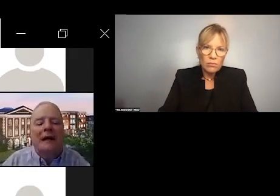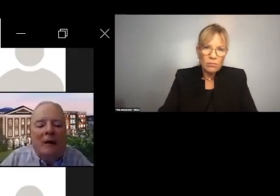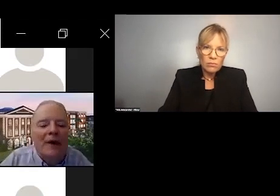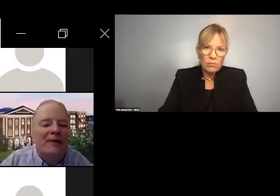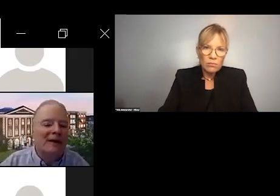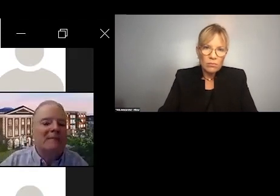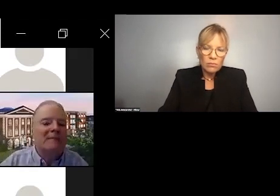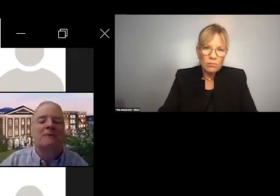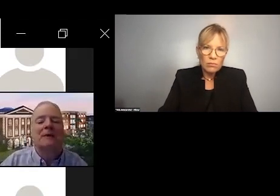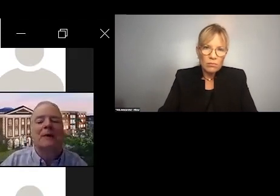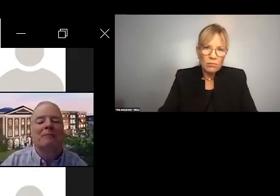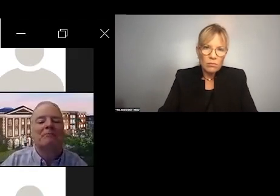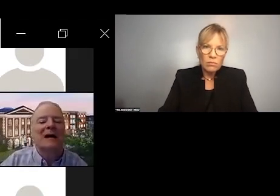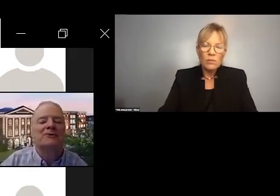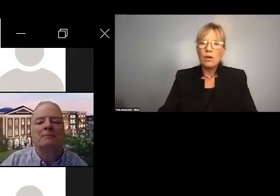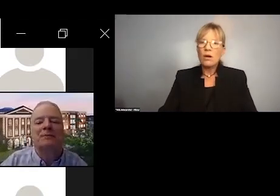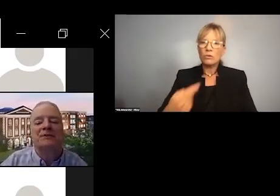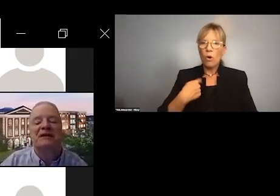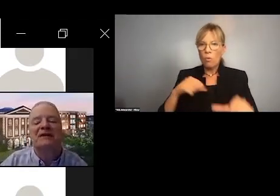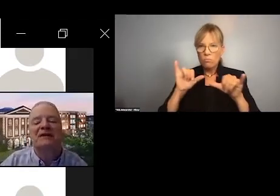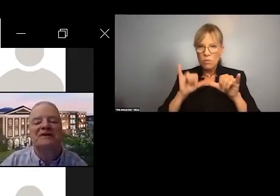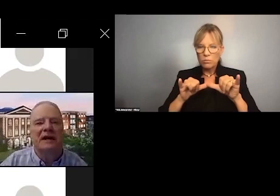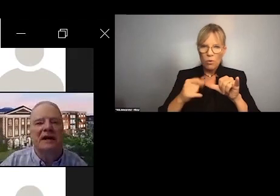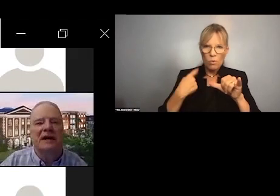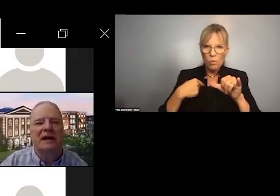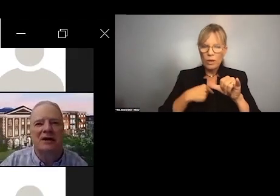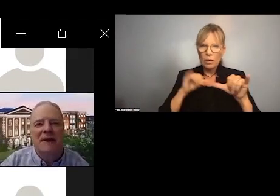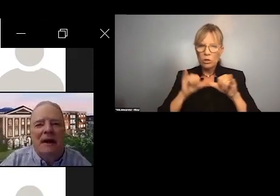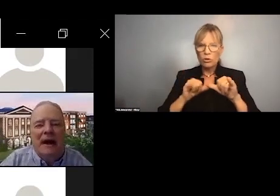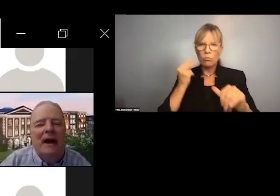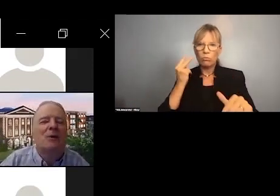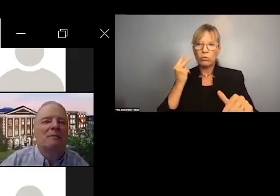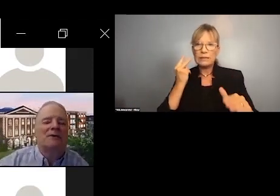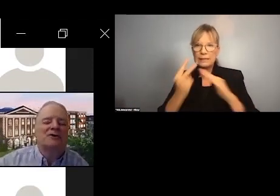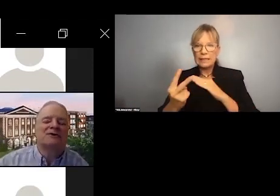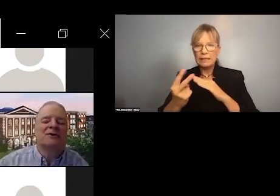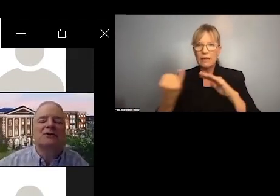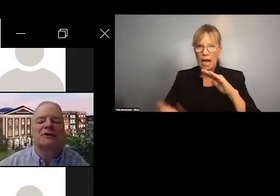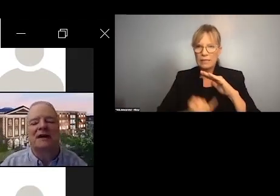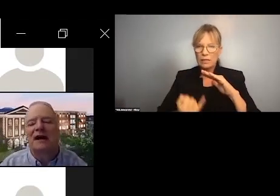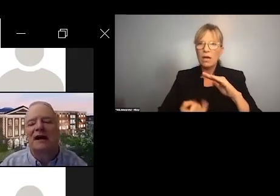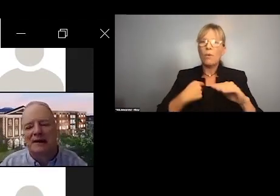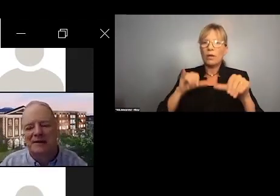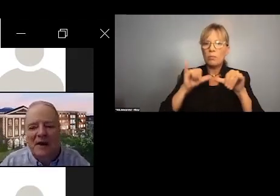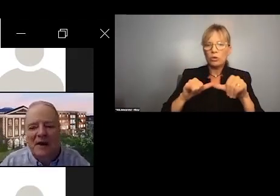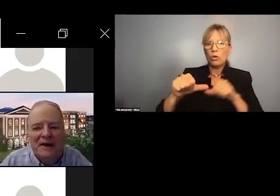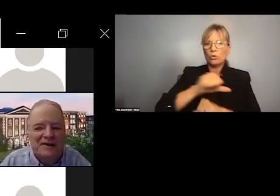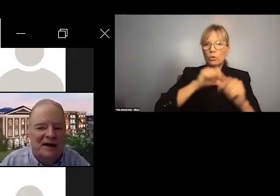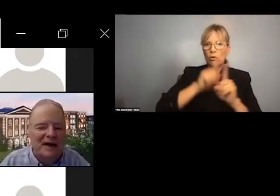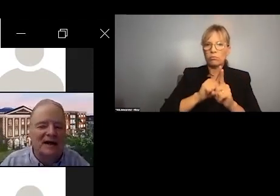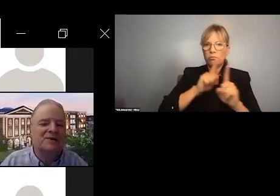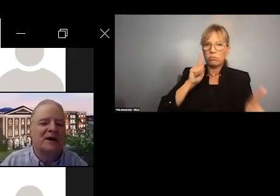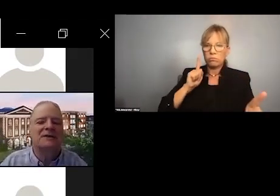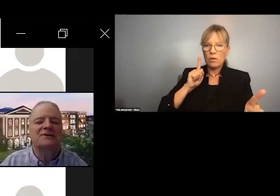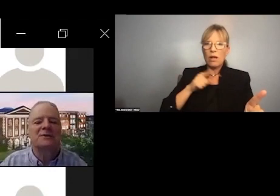So with measurement, we measured perceived isolation and we measured social disconnectedness. These